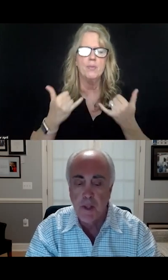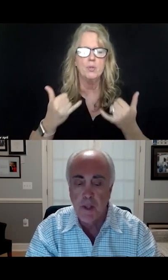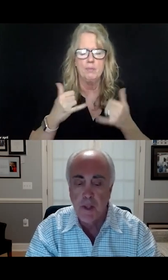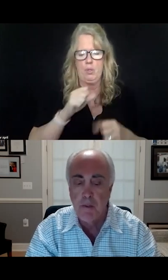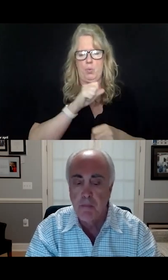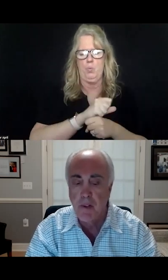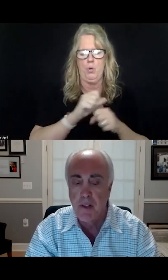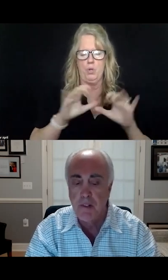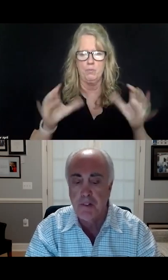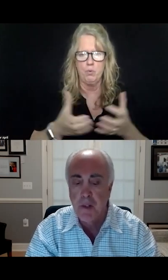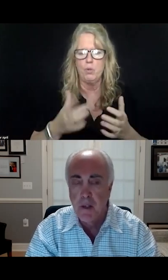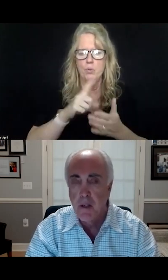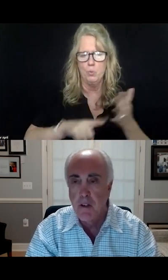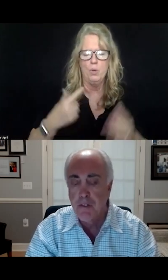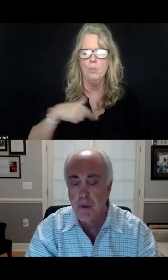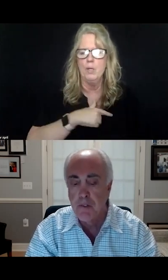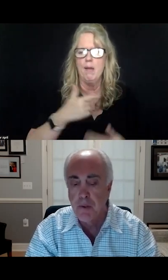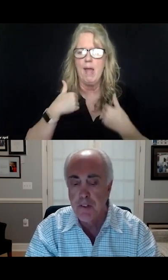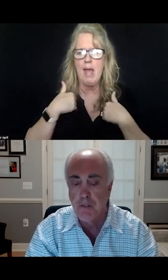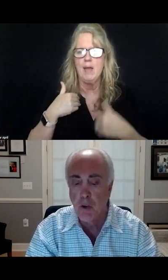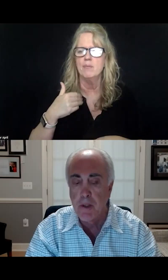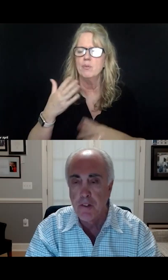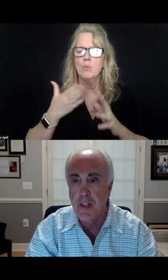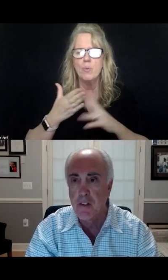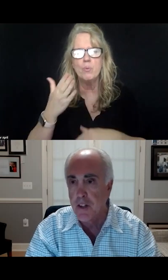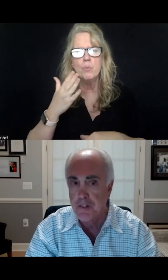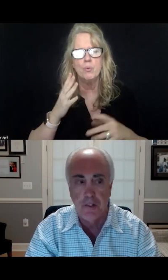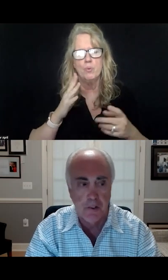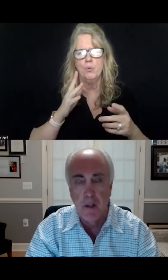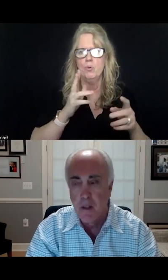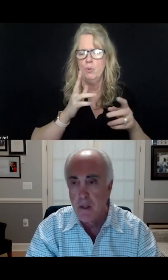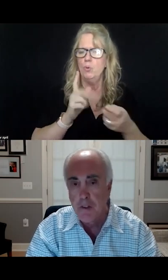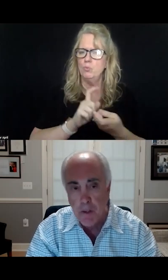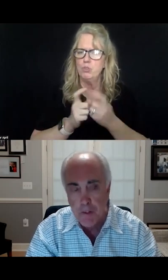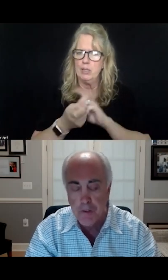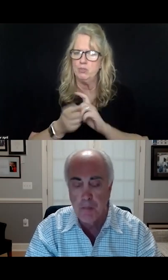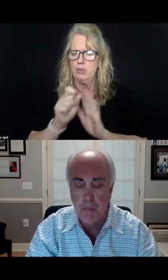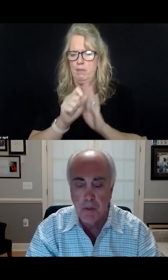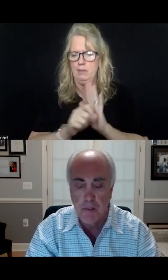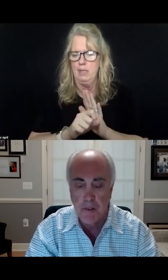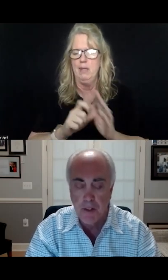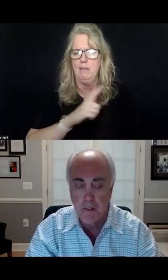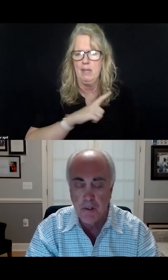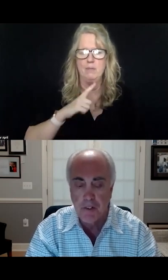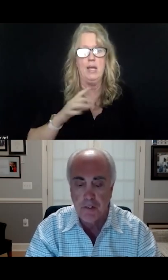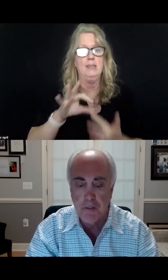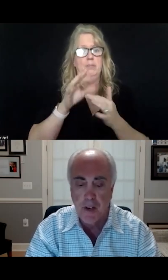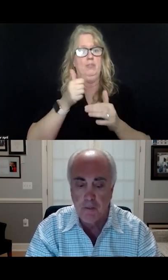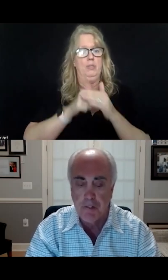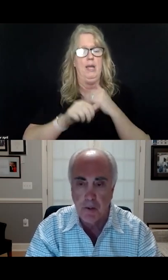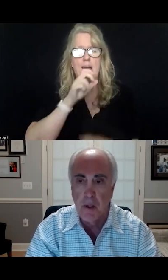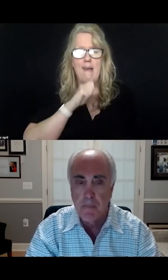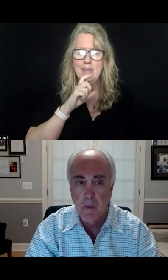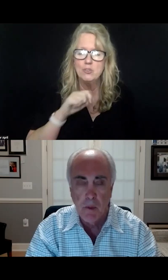workforce we have in place, through transforming state licensure, especially for people under the age of